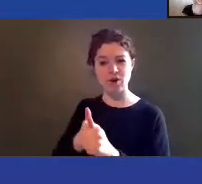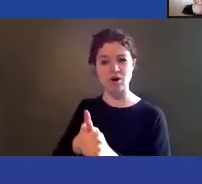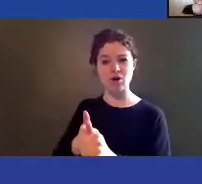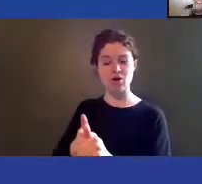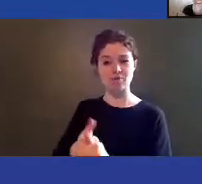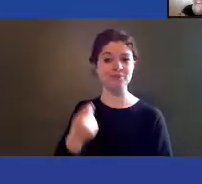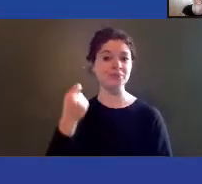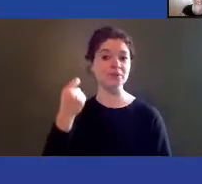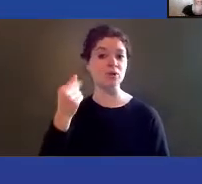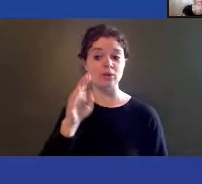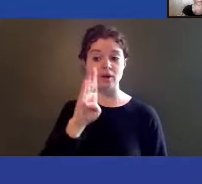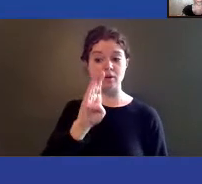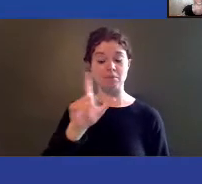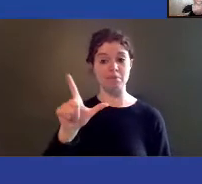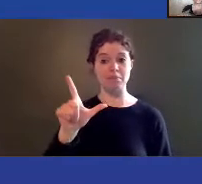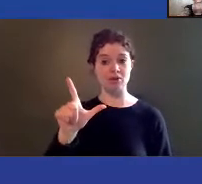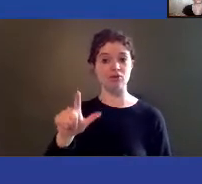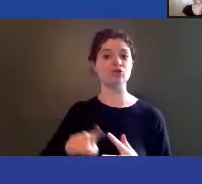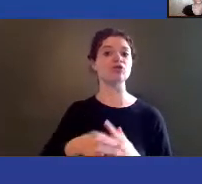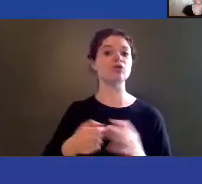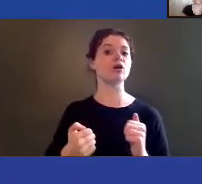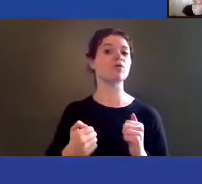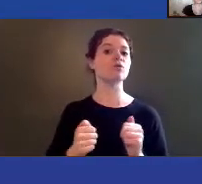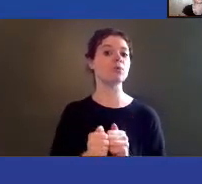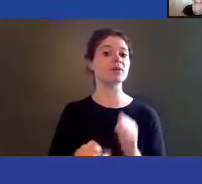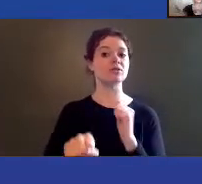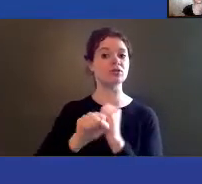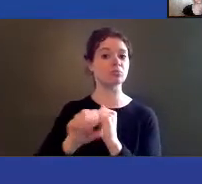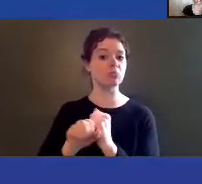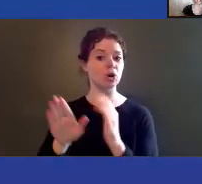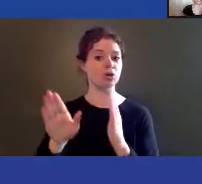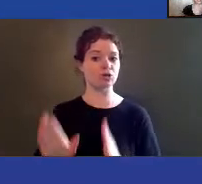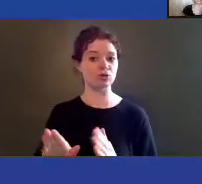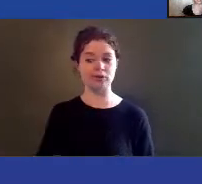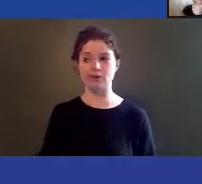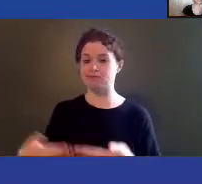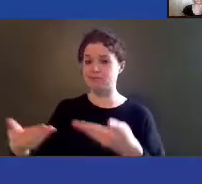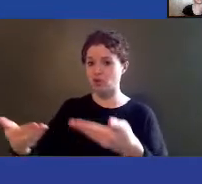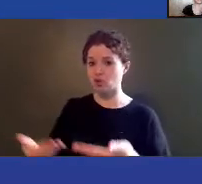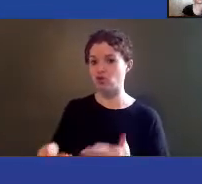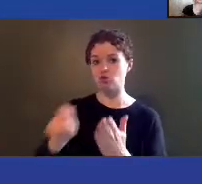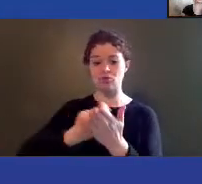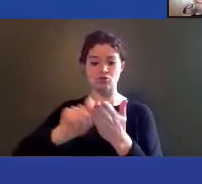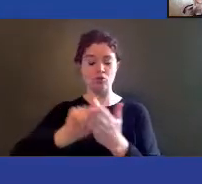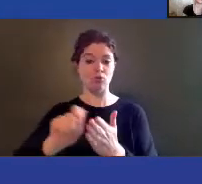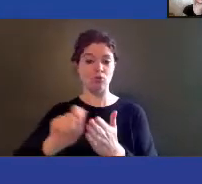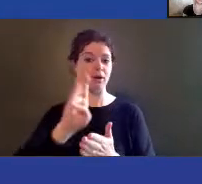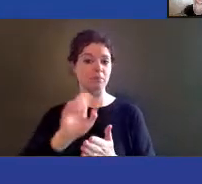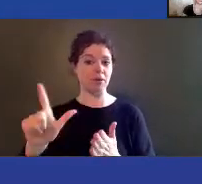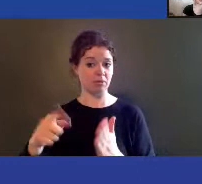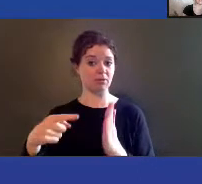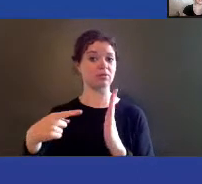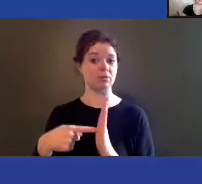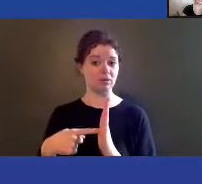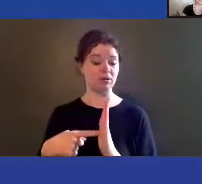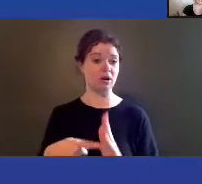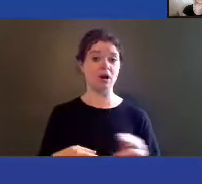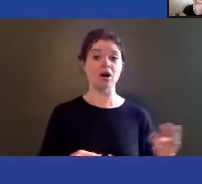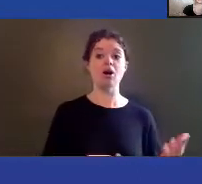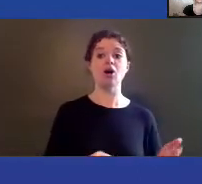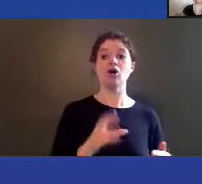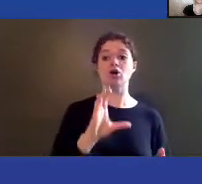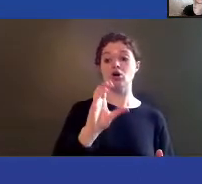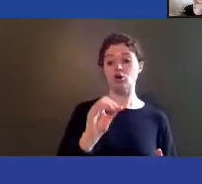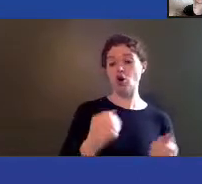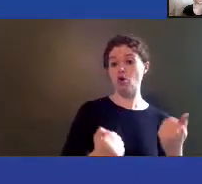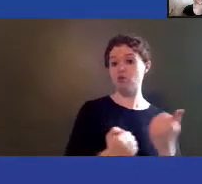sponsors that introduce the bill and co-sponsors that then endorse it. So your sponsors and co-sponsors